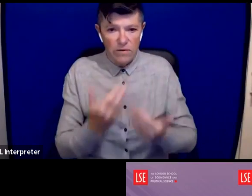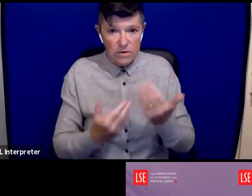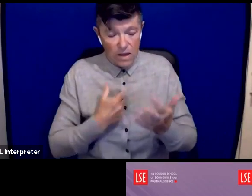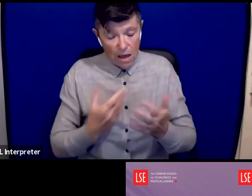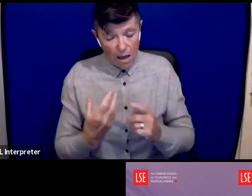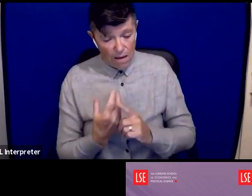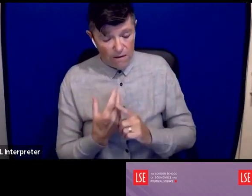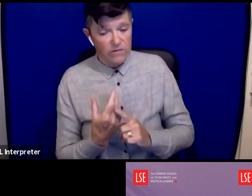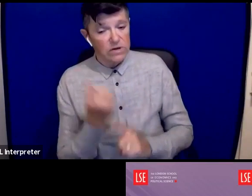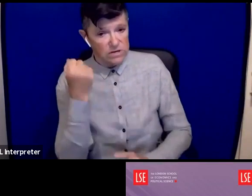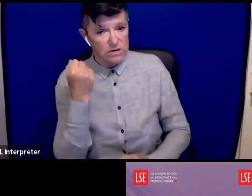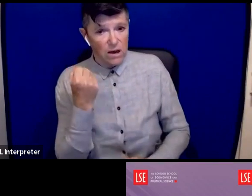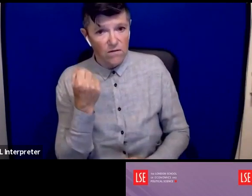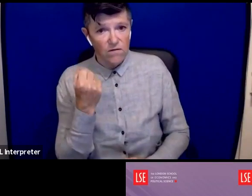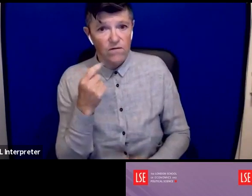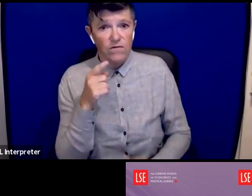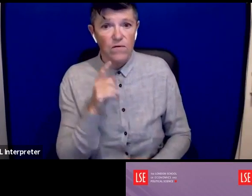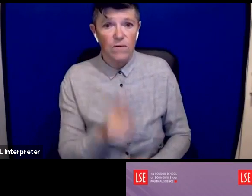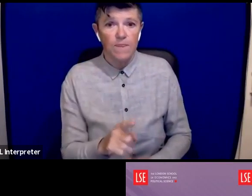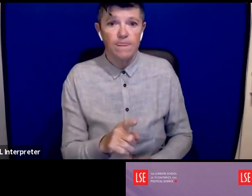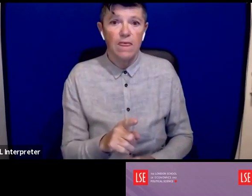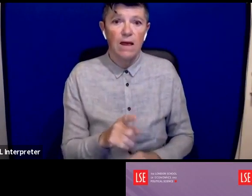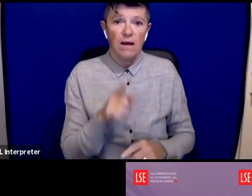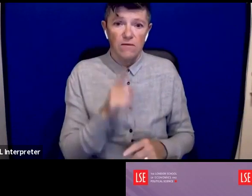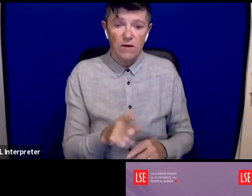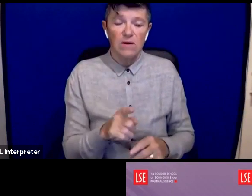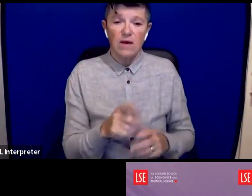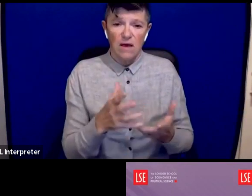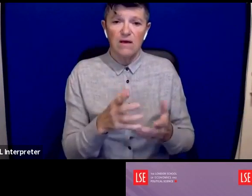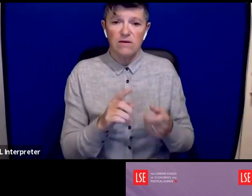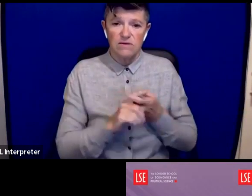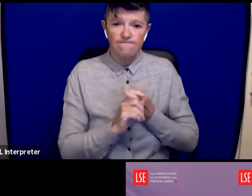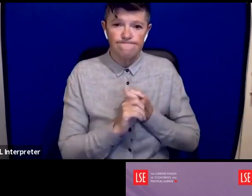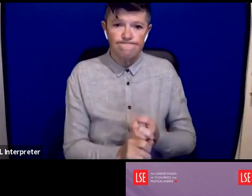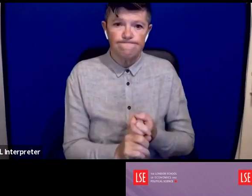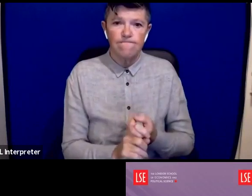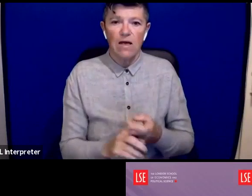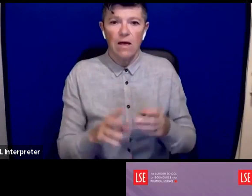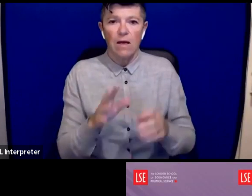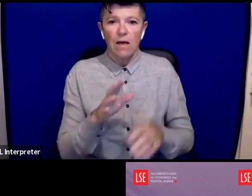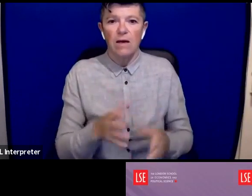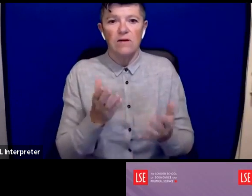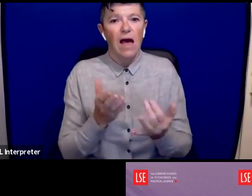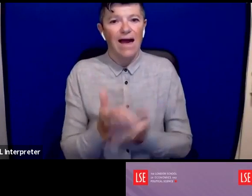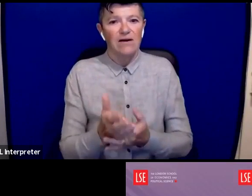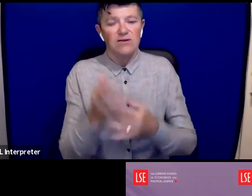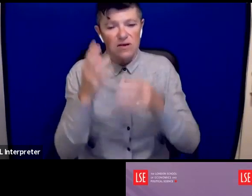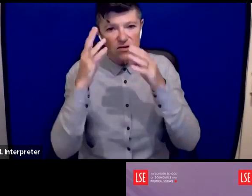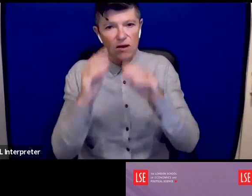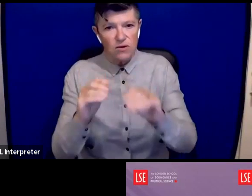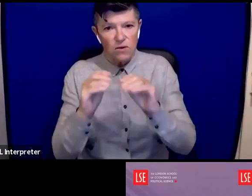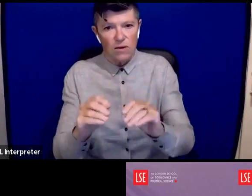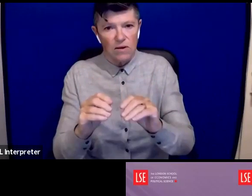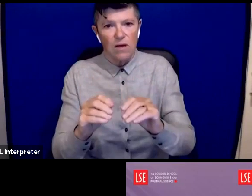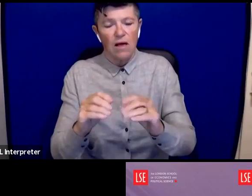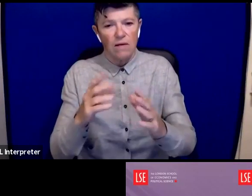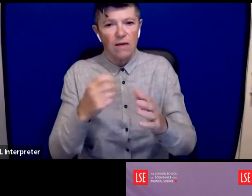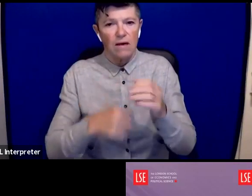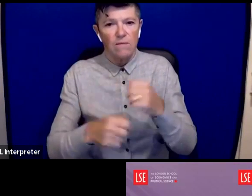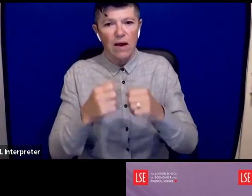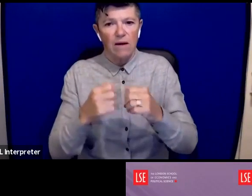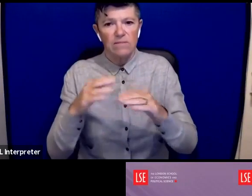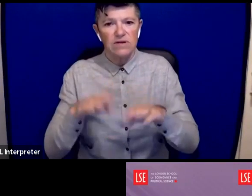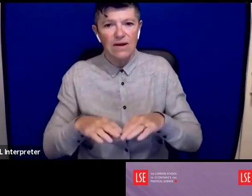discovered that is systematic in the region is that access to education has been an equalizing